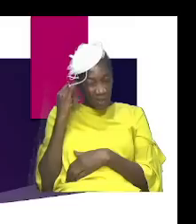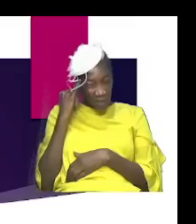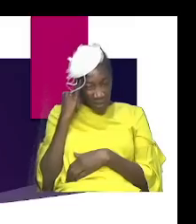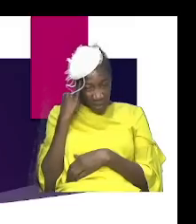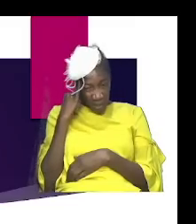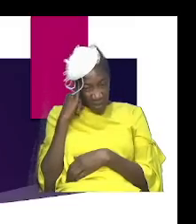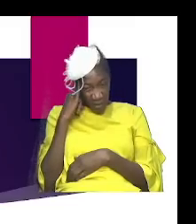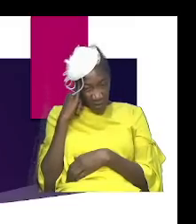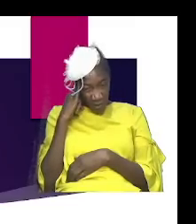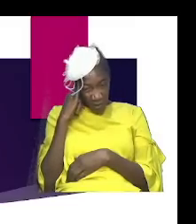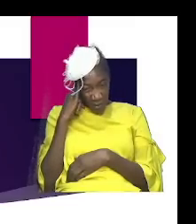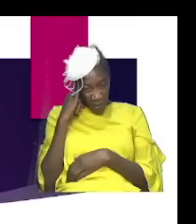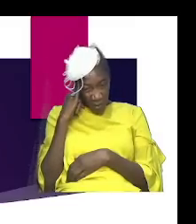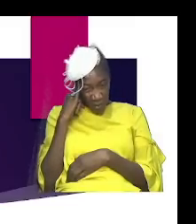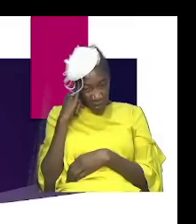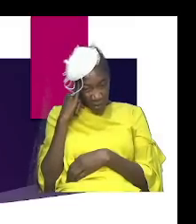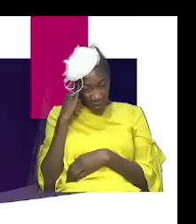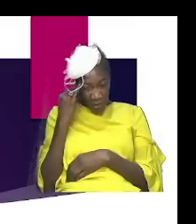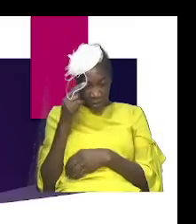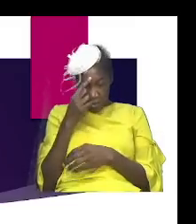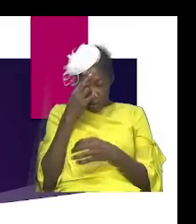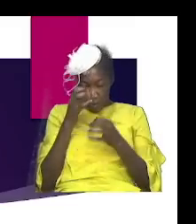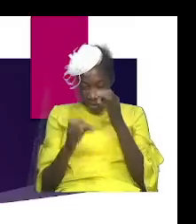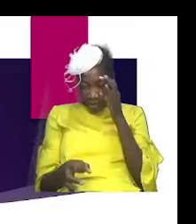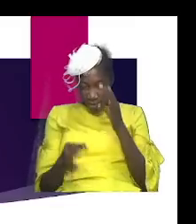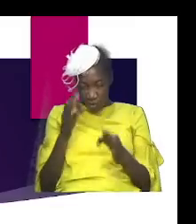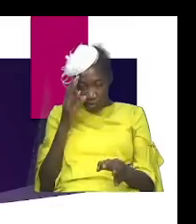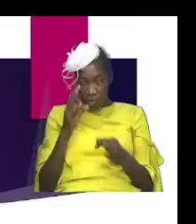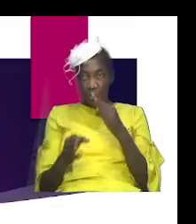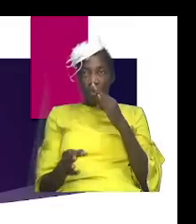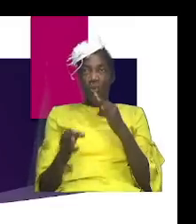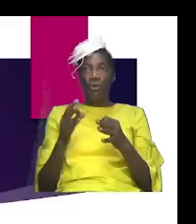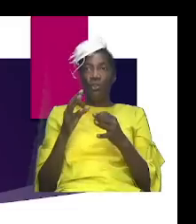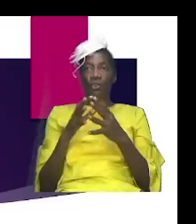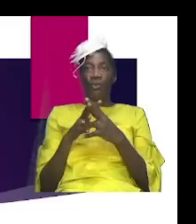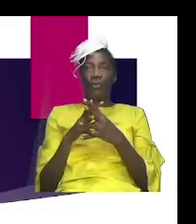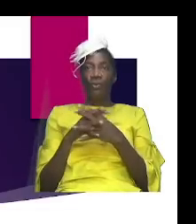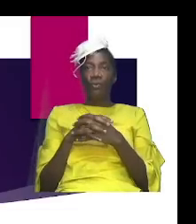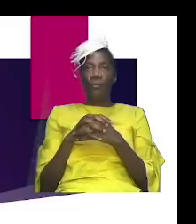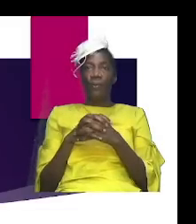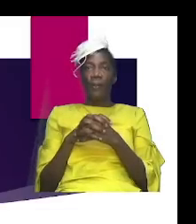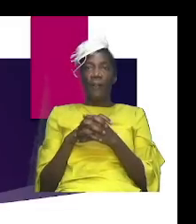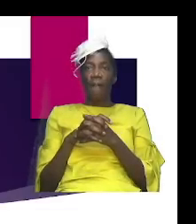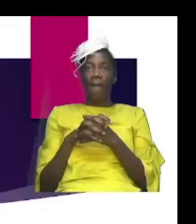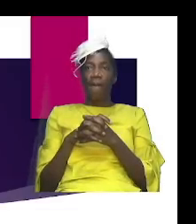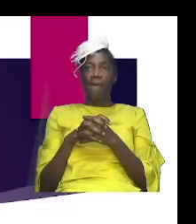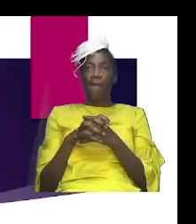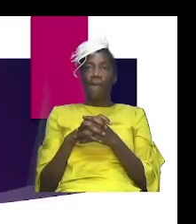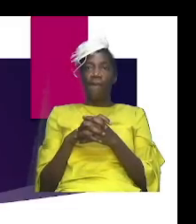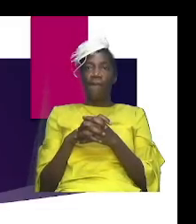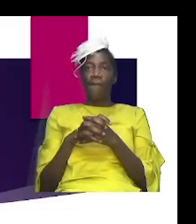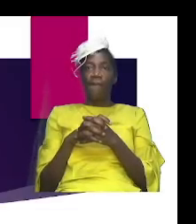intentions will be judged. Take heed, take note.